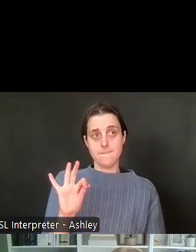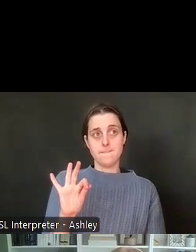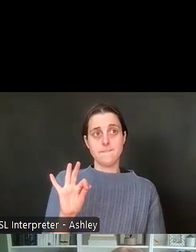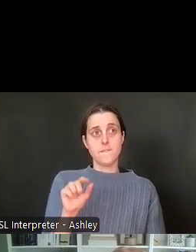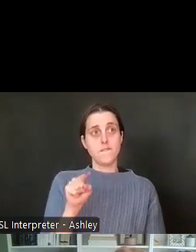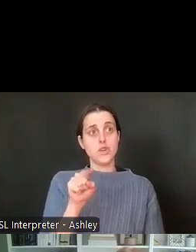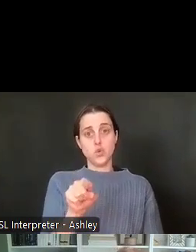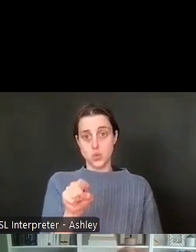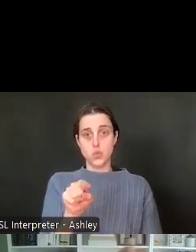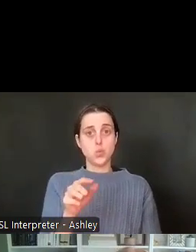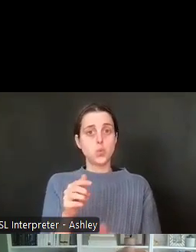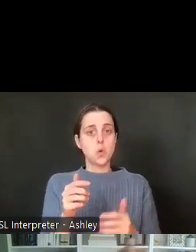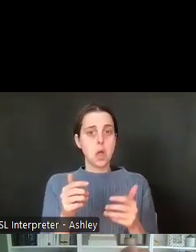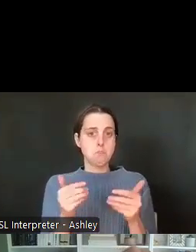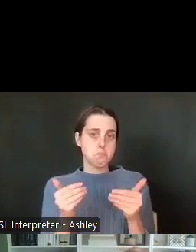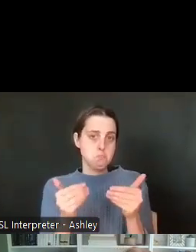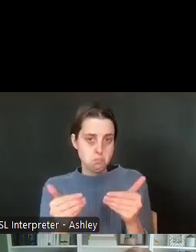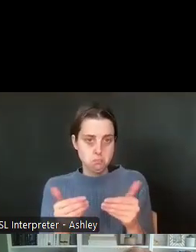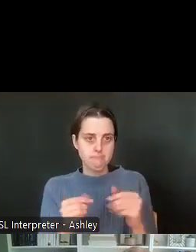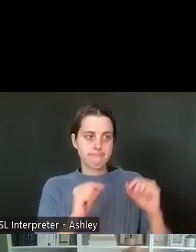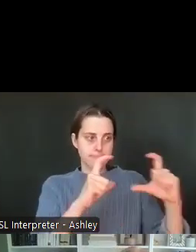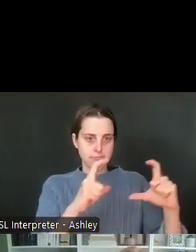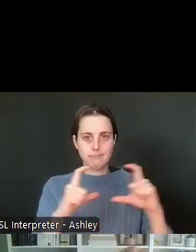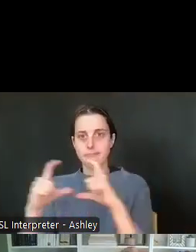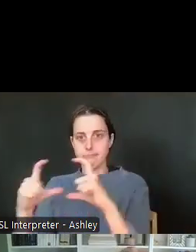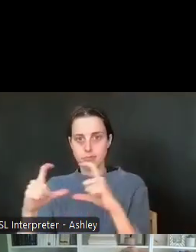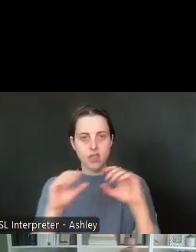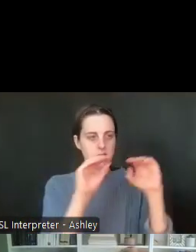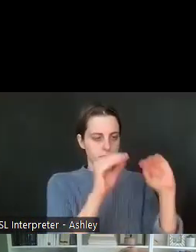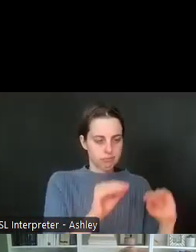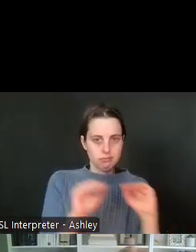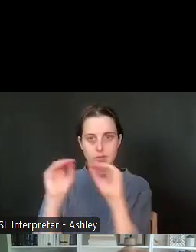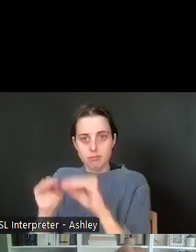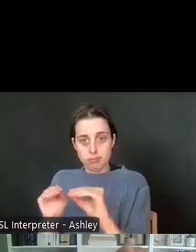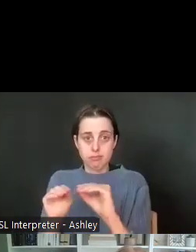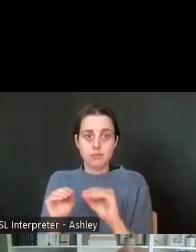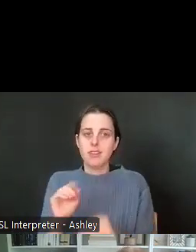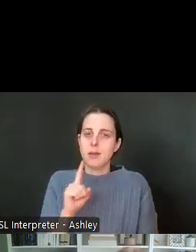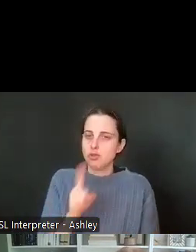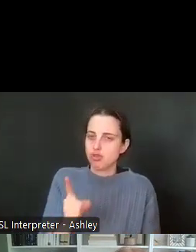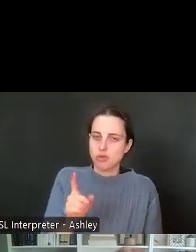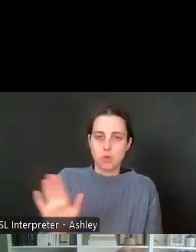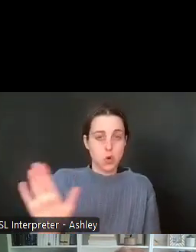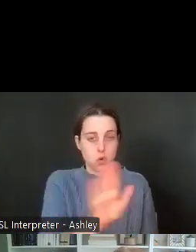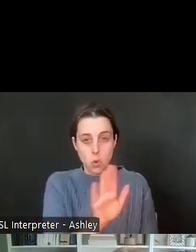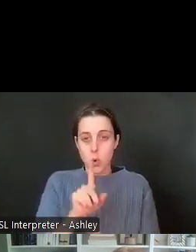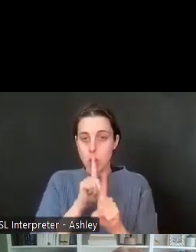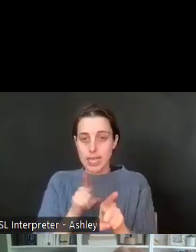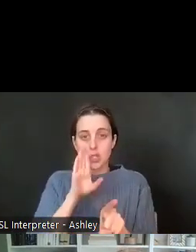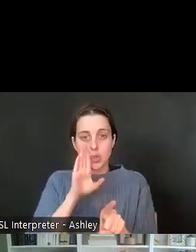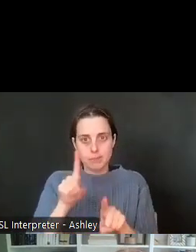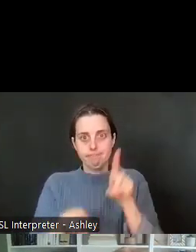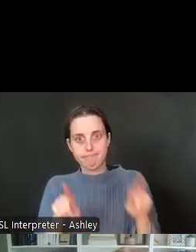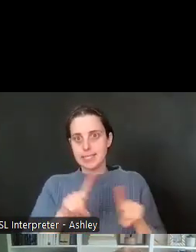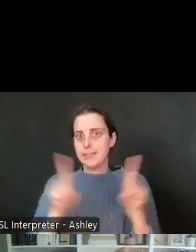people, I would bet that no two circles would look the same. And I say that because I have done this